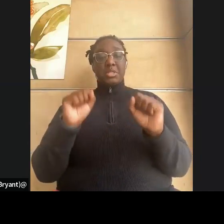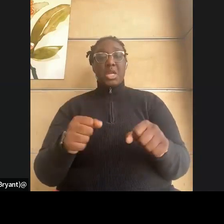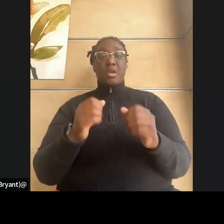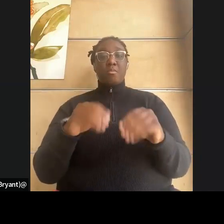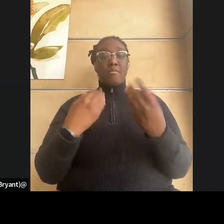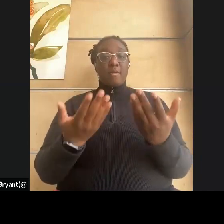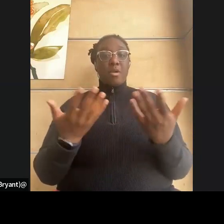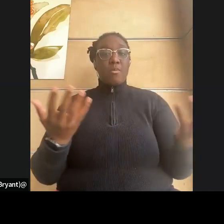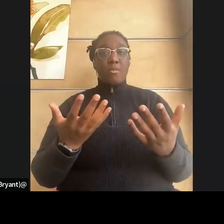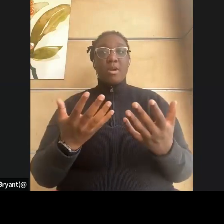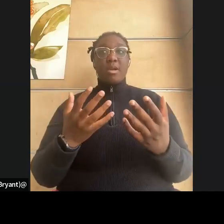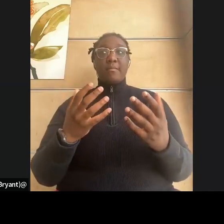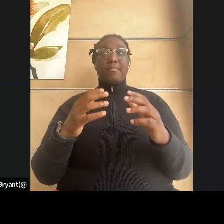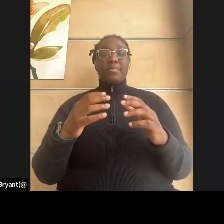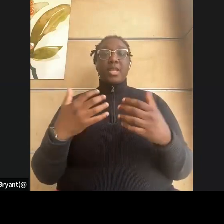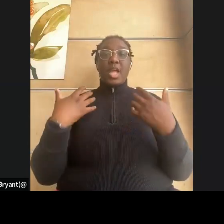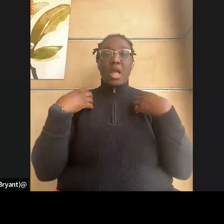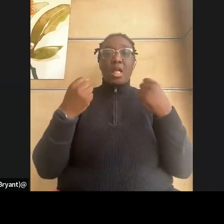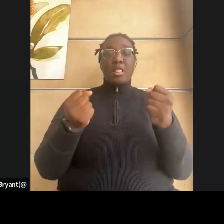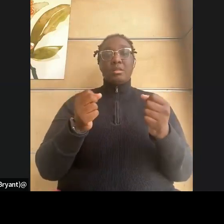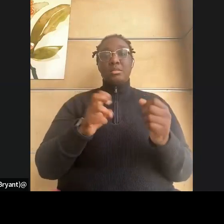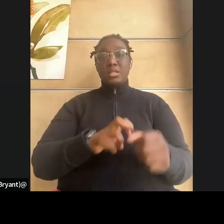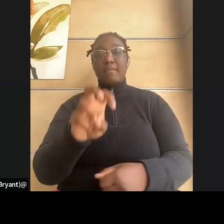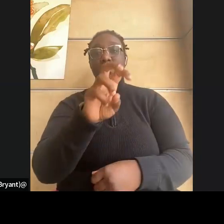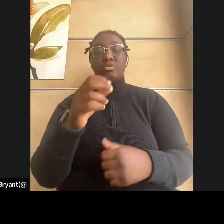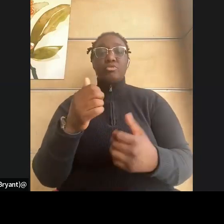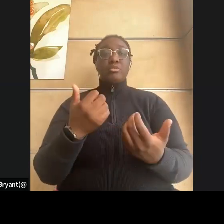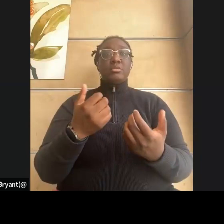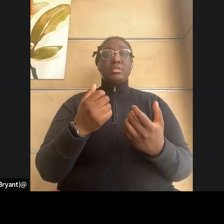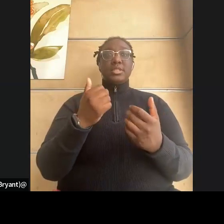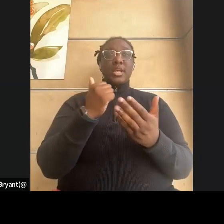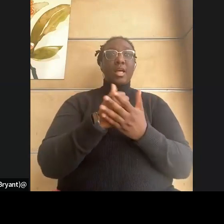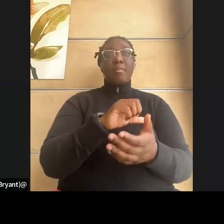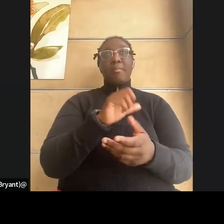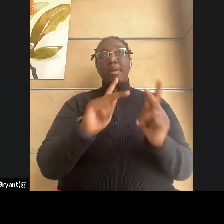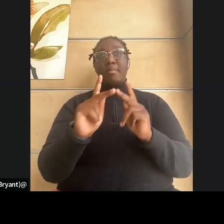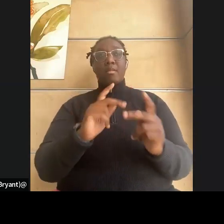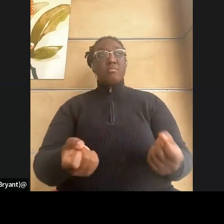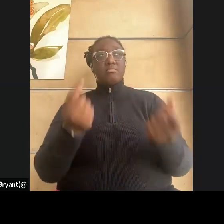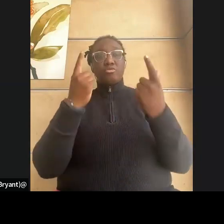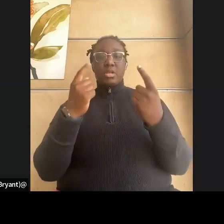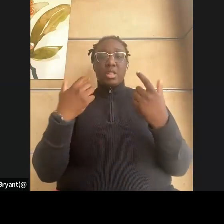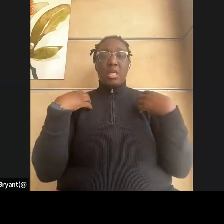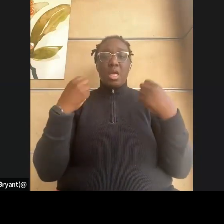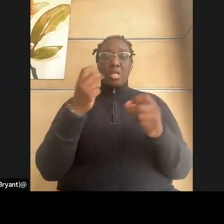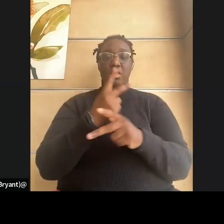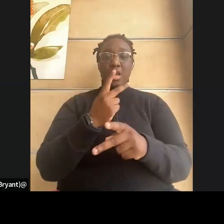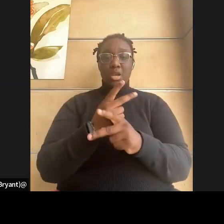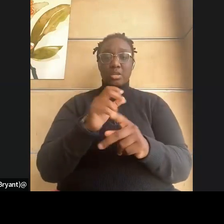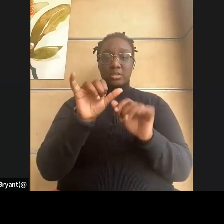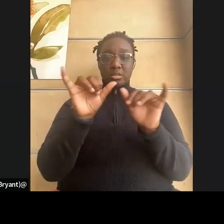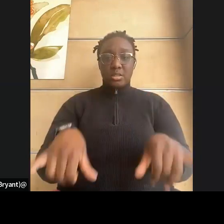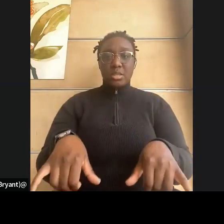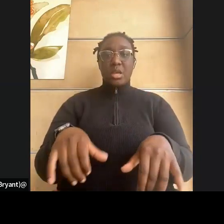So this can help people with accessing healthcare, understanding the healthcare system, or helping engage in their care and connecting